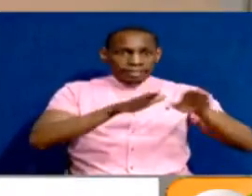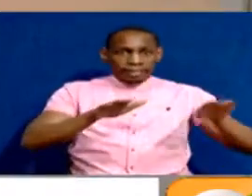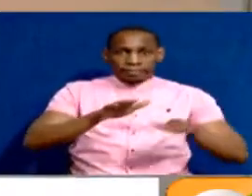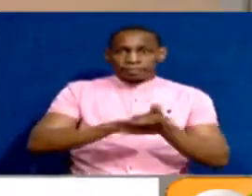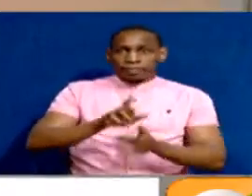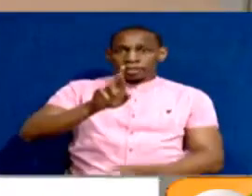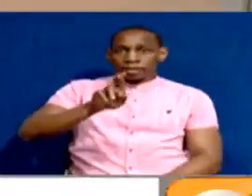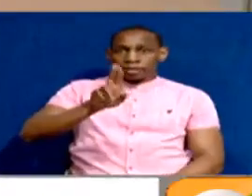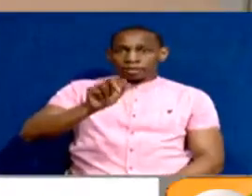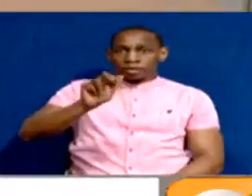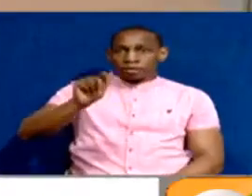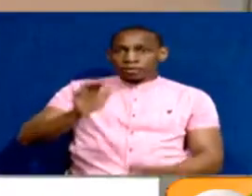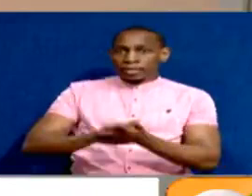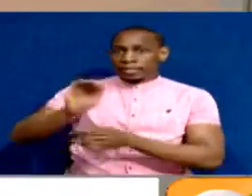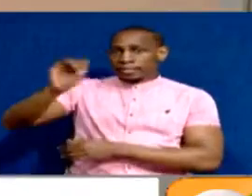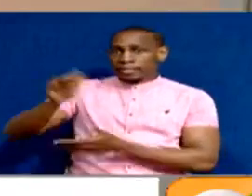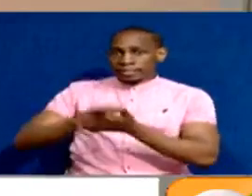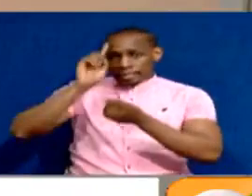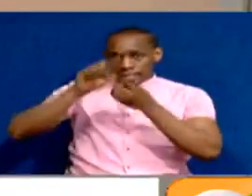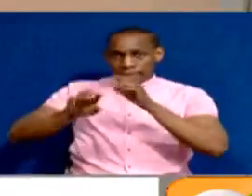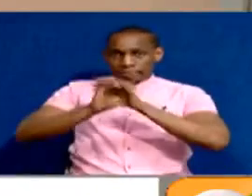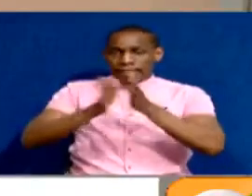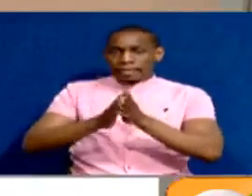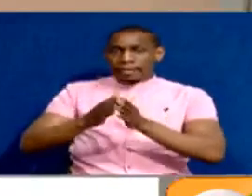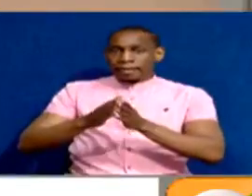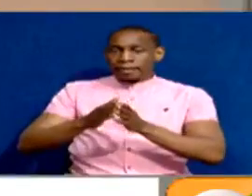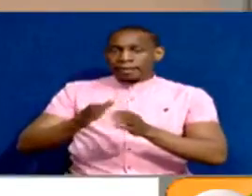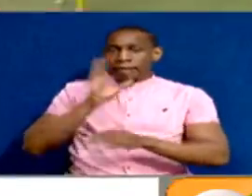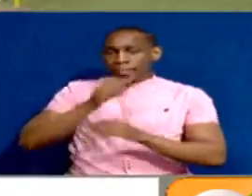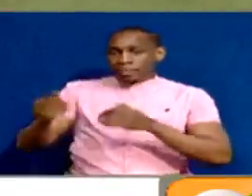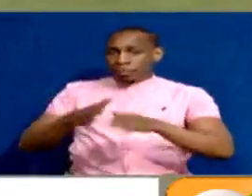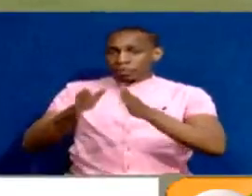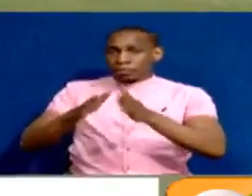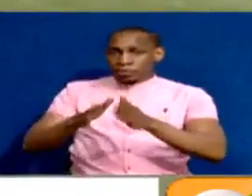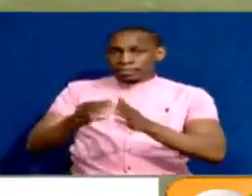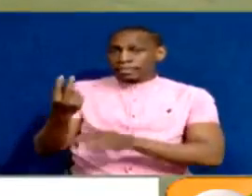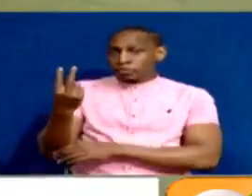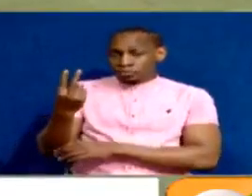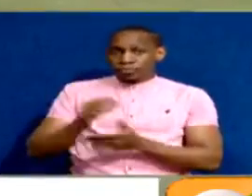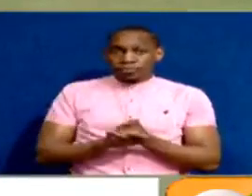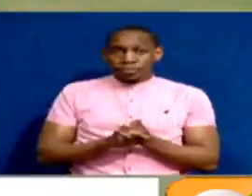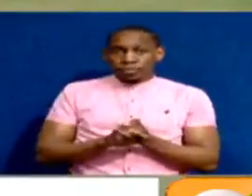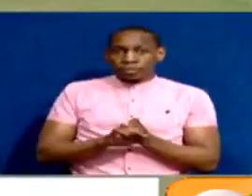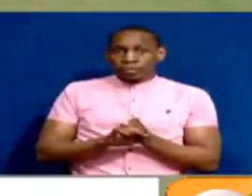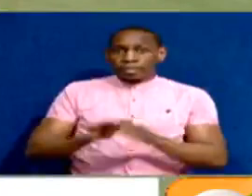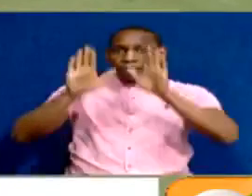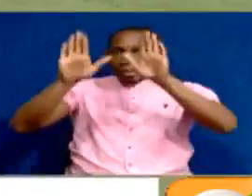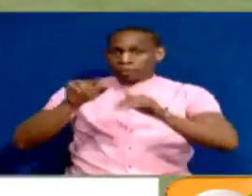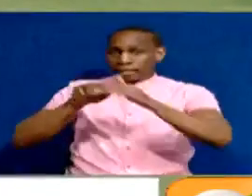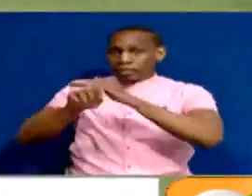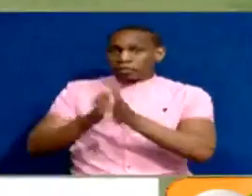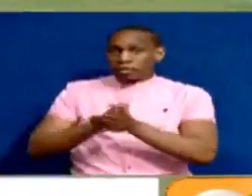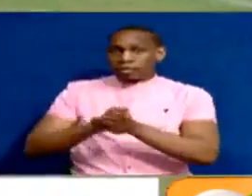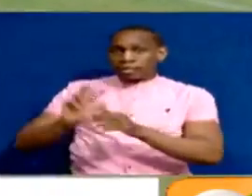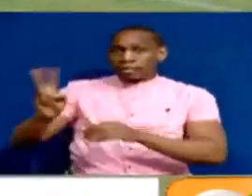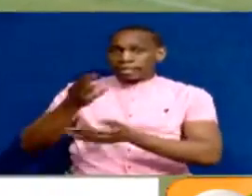City, made their intentions known early in the match with missed chances by Kennedy Onyango and Davis Agesa. The all-important goal was